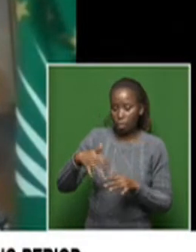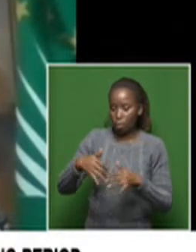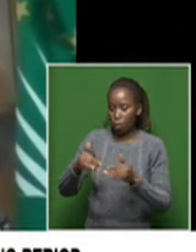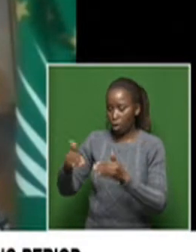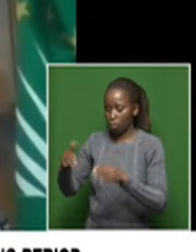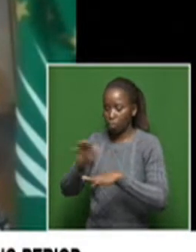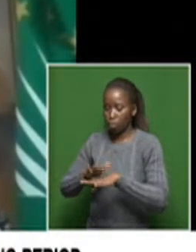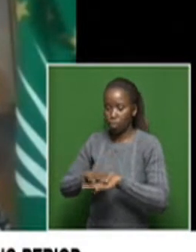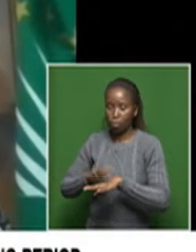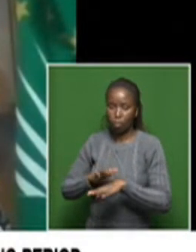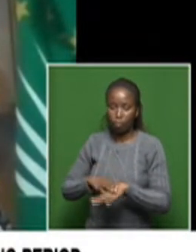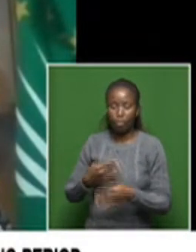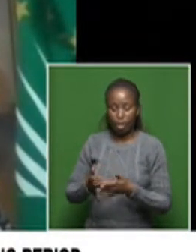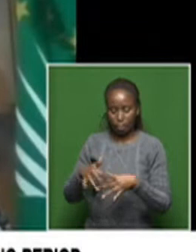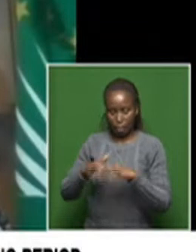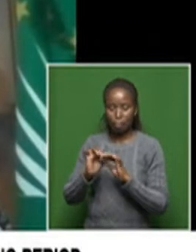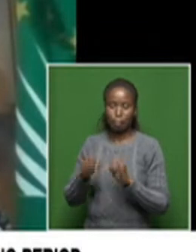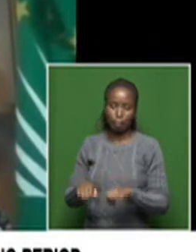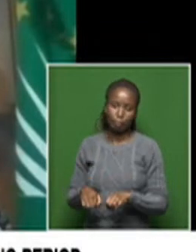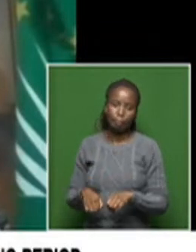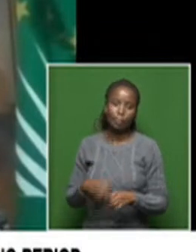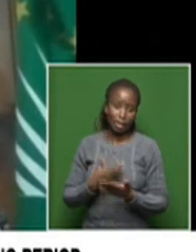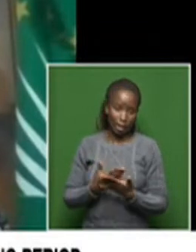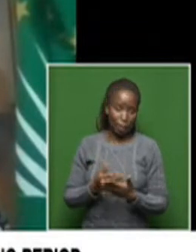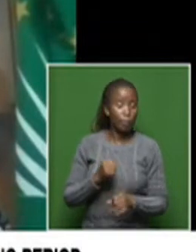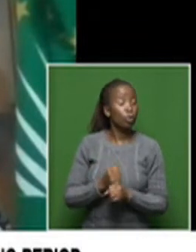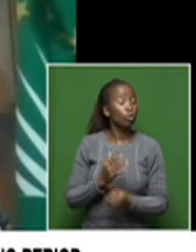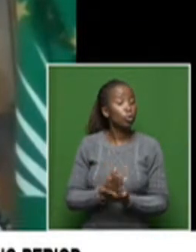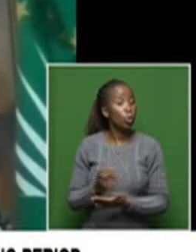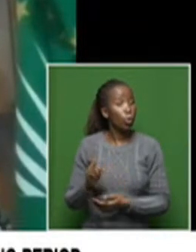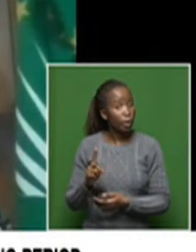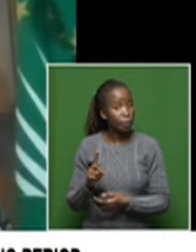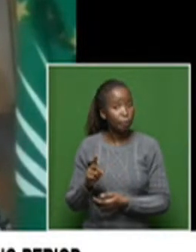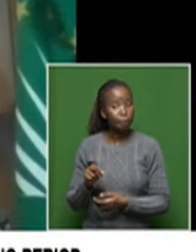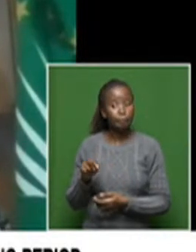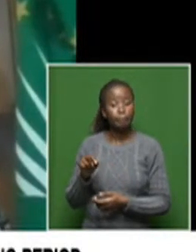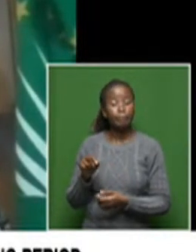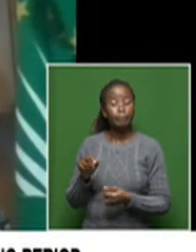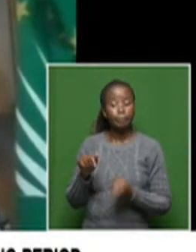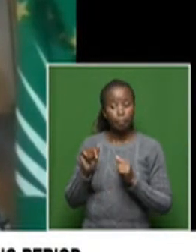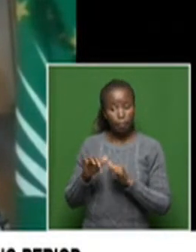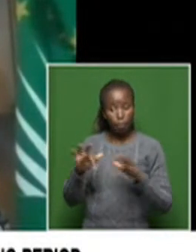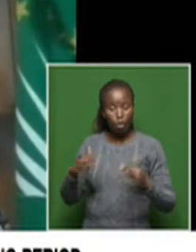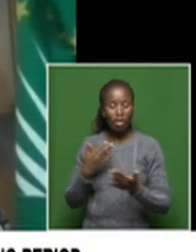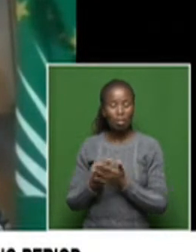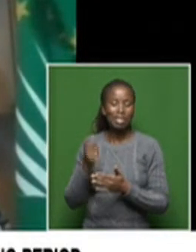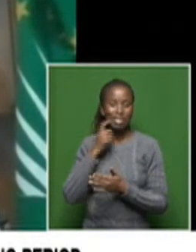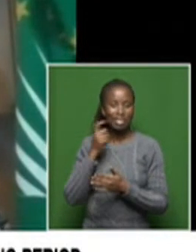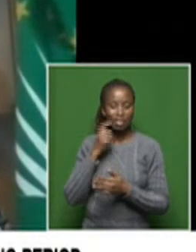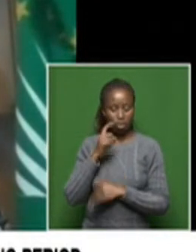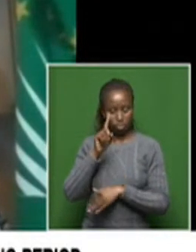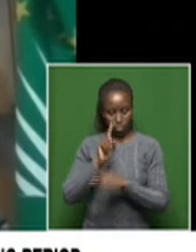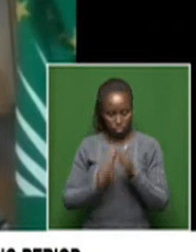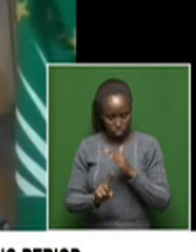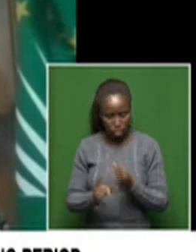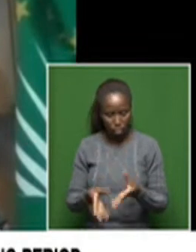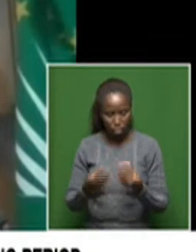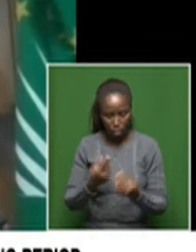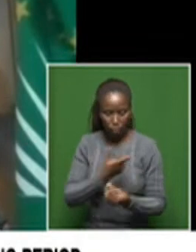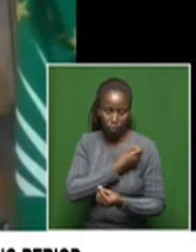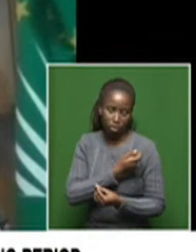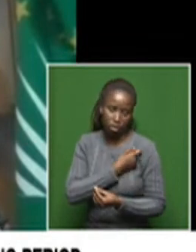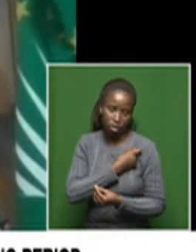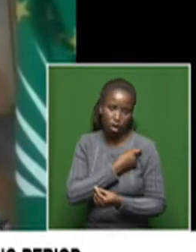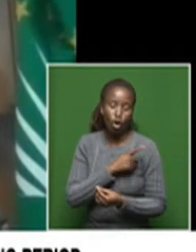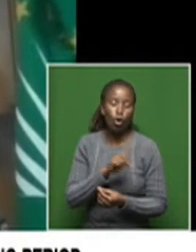pay attention to, making sure that our response responds to making that the vaccine comes to the